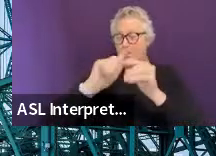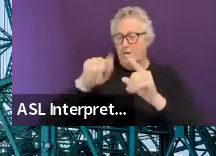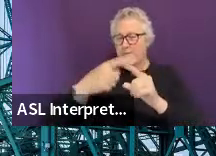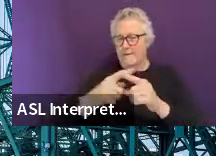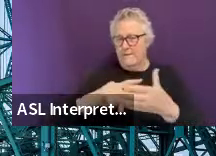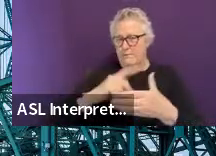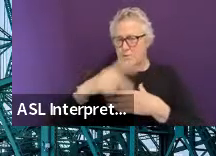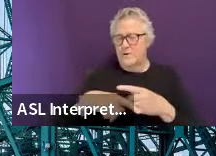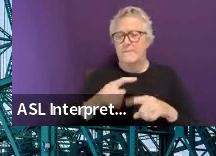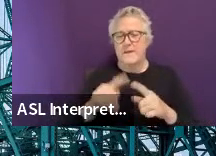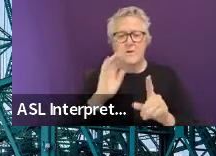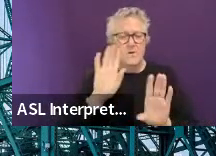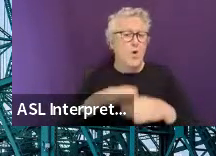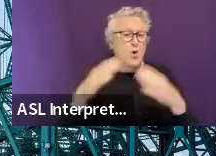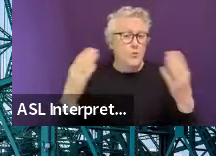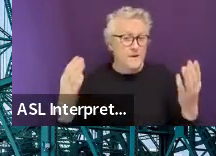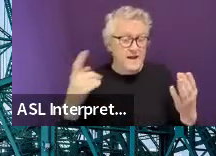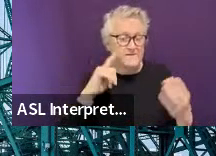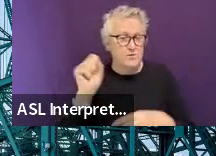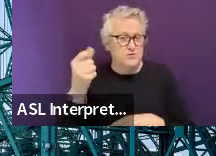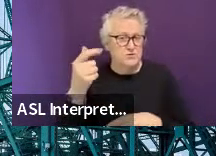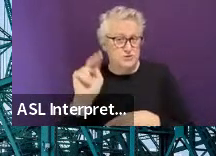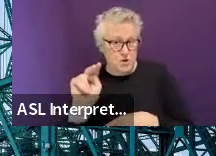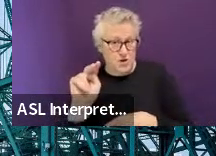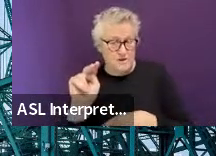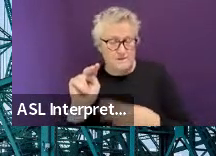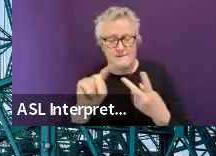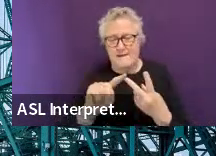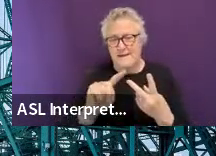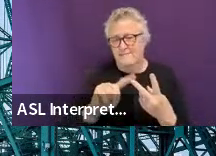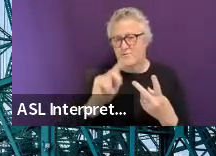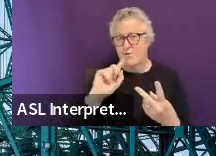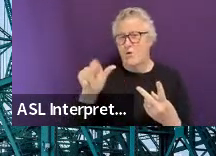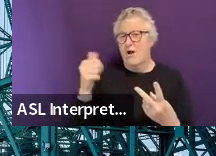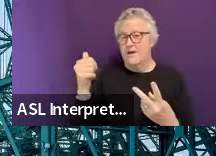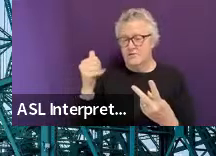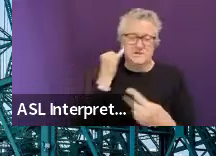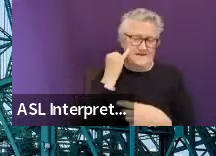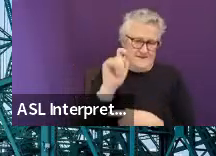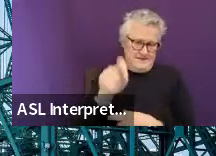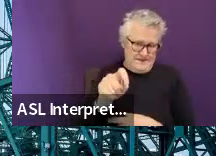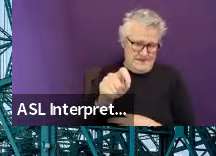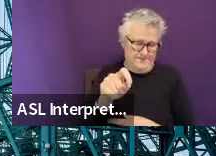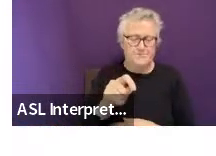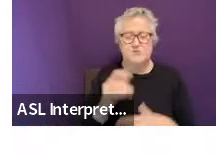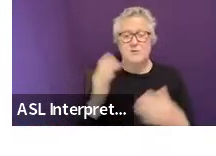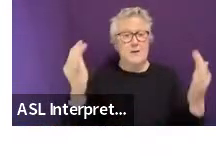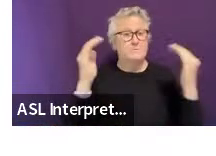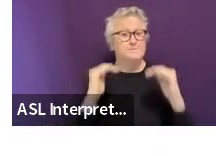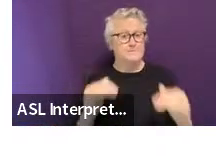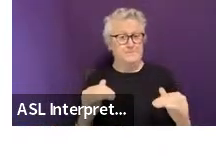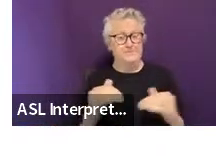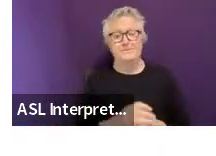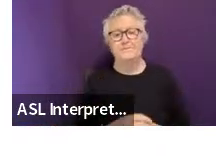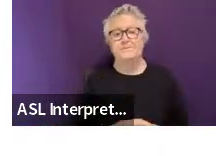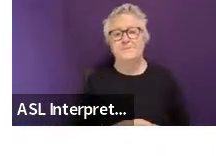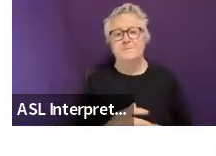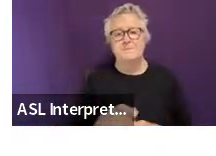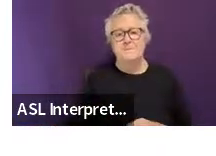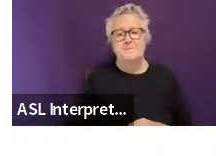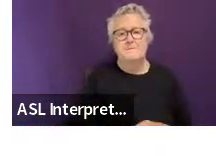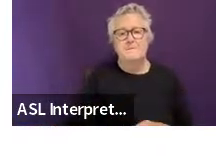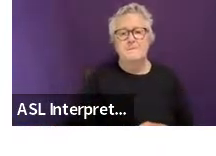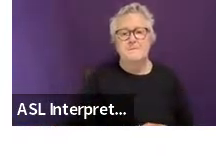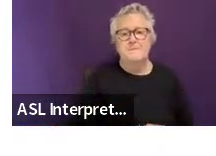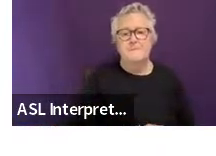for Sean and for Sam to chime in if you feel needed. So let me go to the next slide. We're going to provide a quick